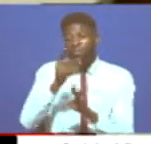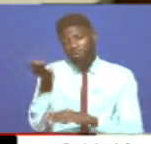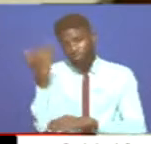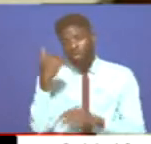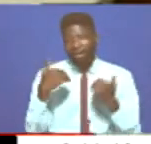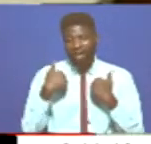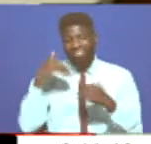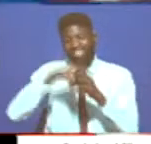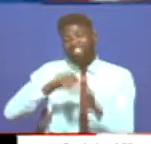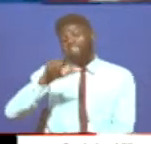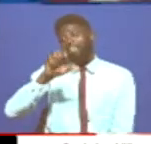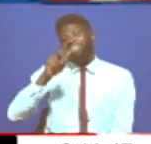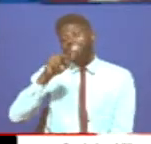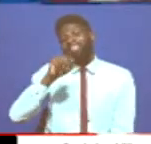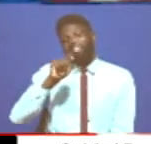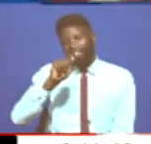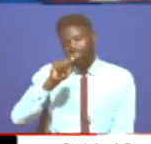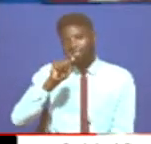details. In